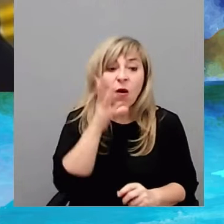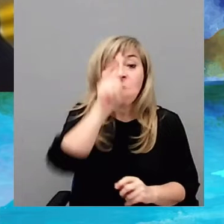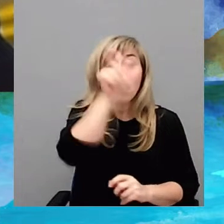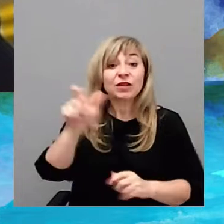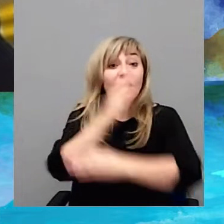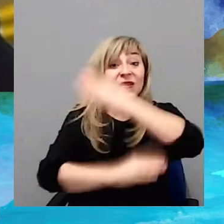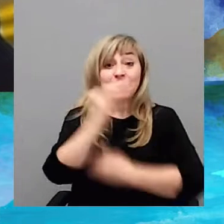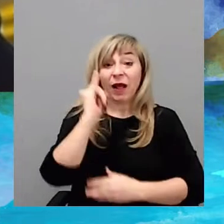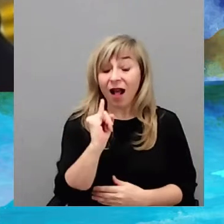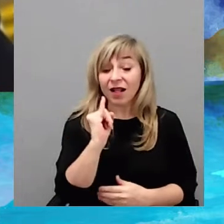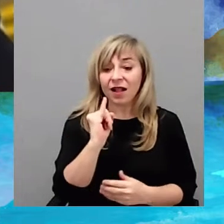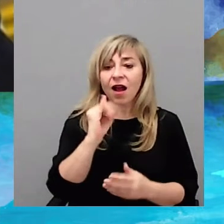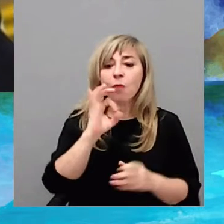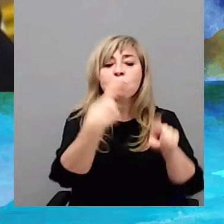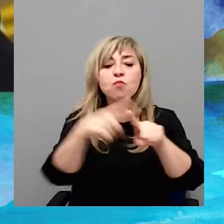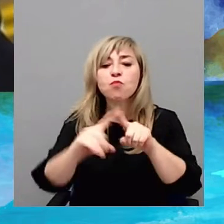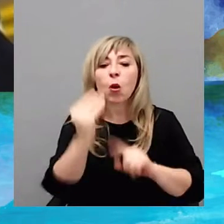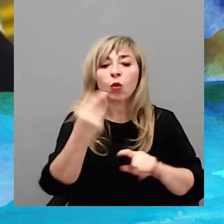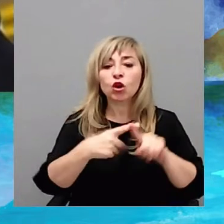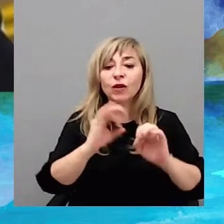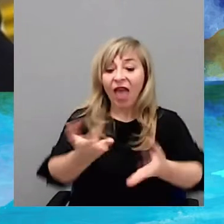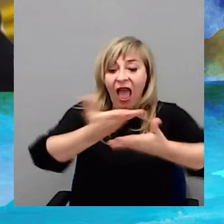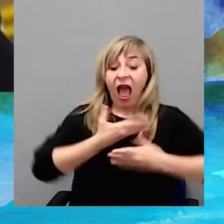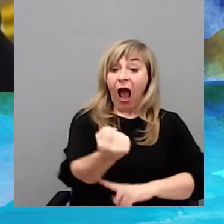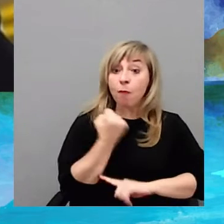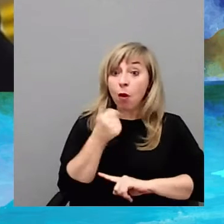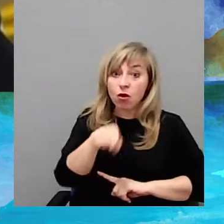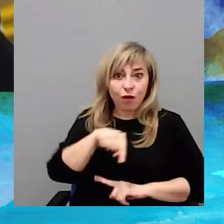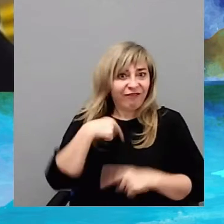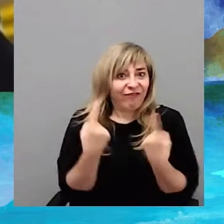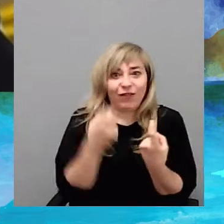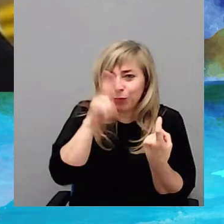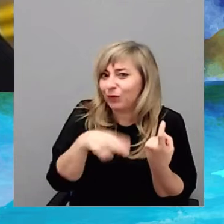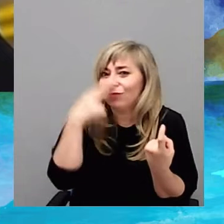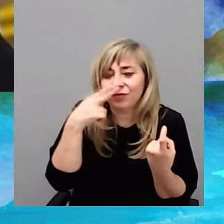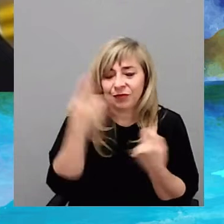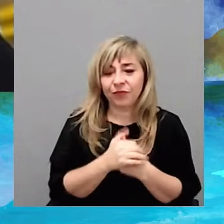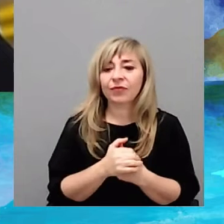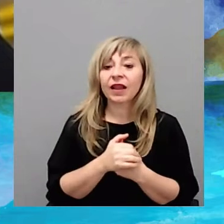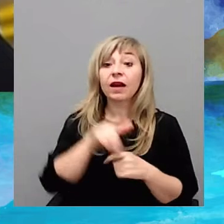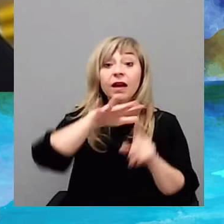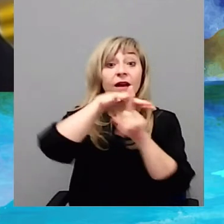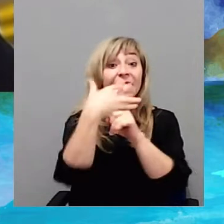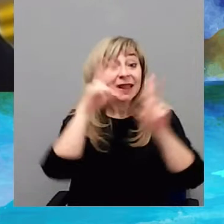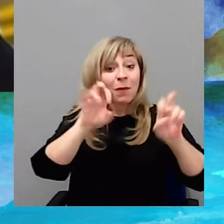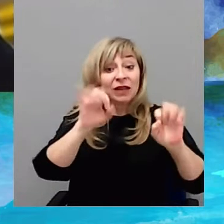to create aids for people with disabilities. Now, within this field of support